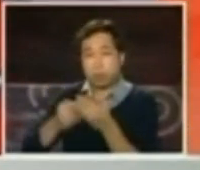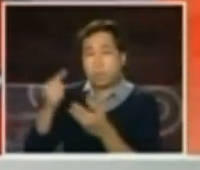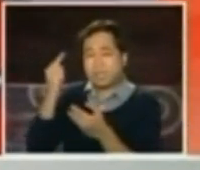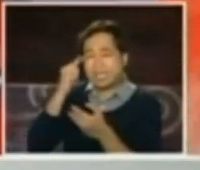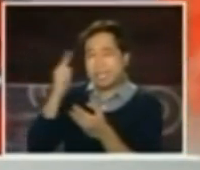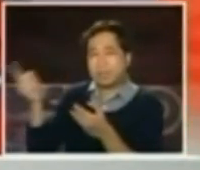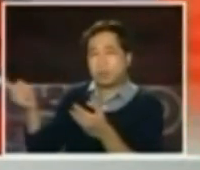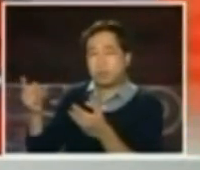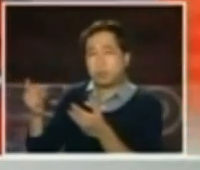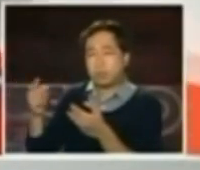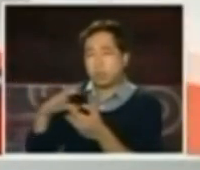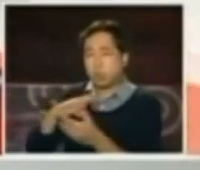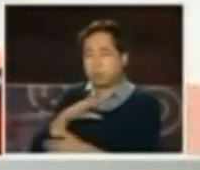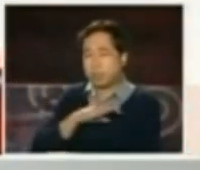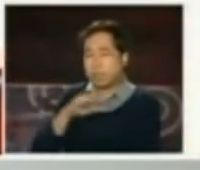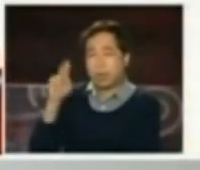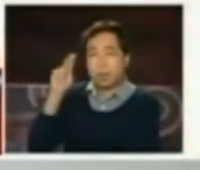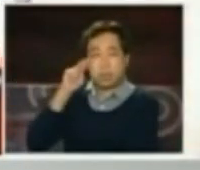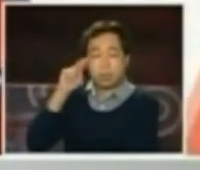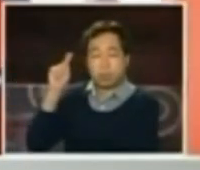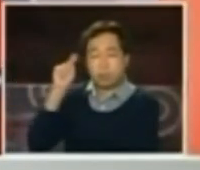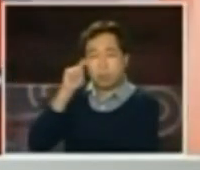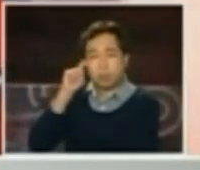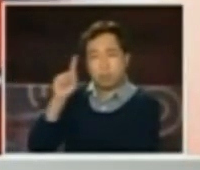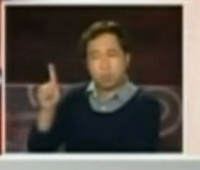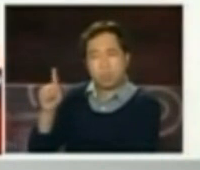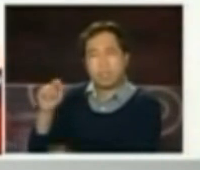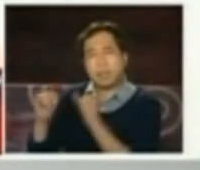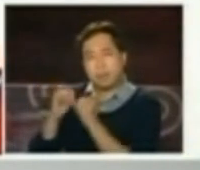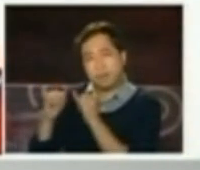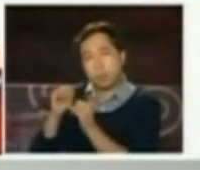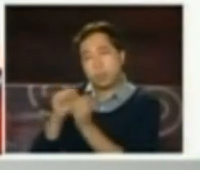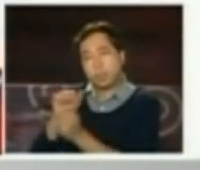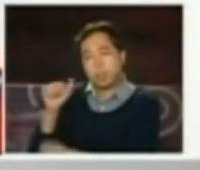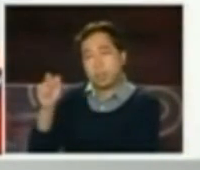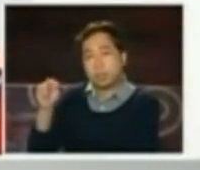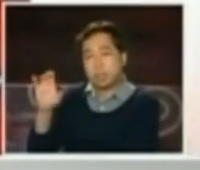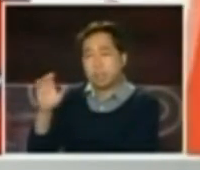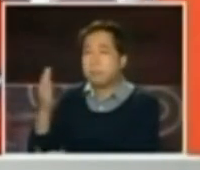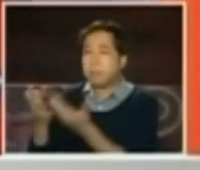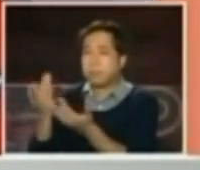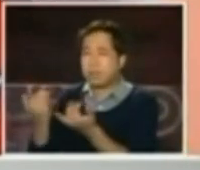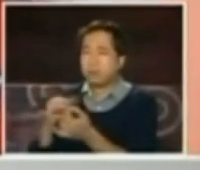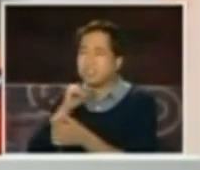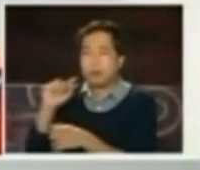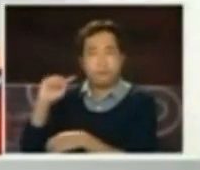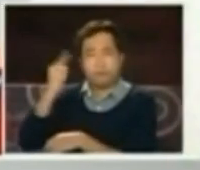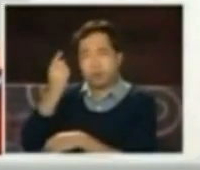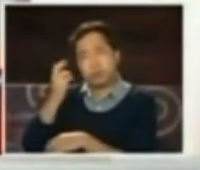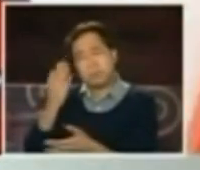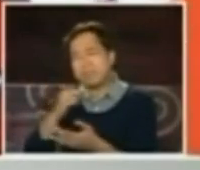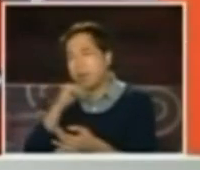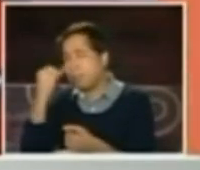lead prosecutor, Congressman Niel Tupas, who in one interview over ANC was saying this may not be the first and the last impeachment,